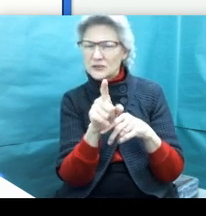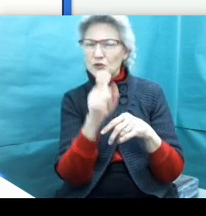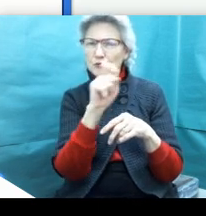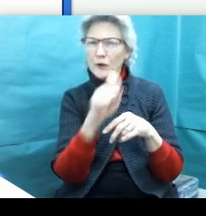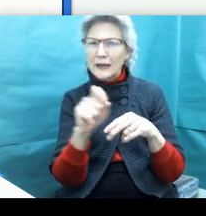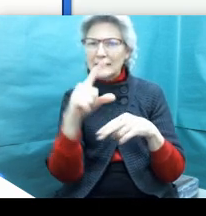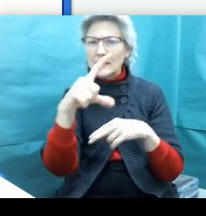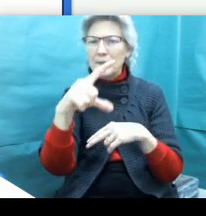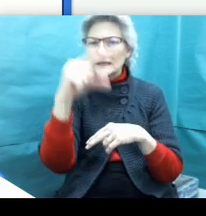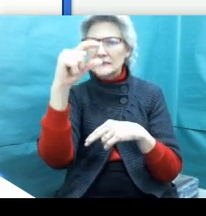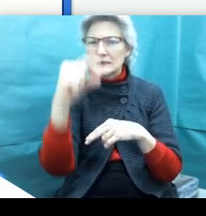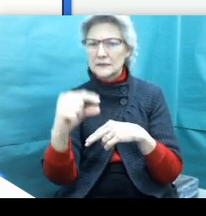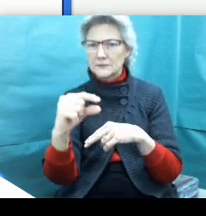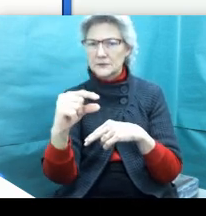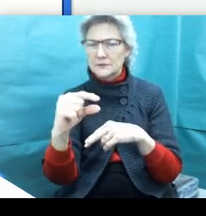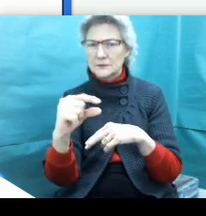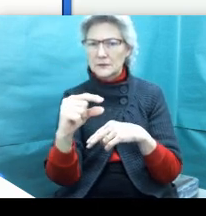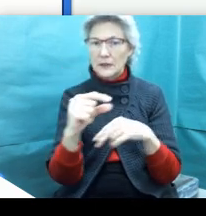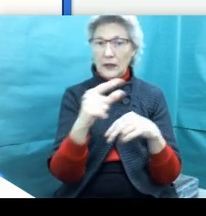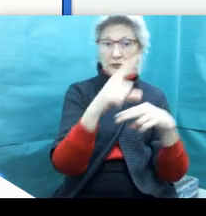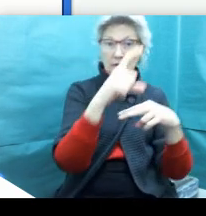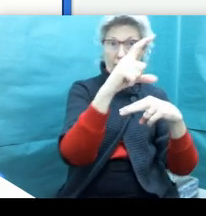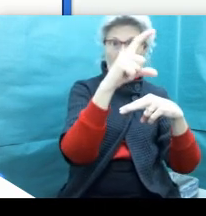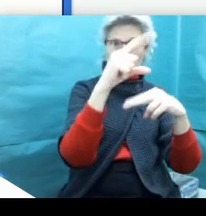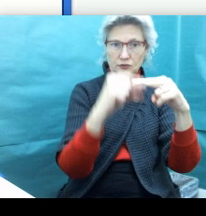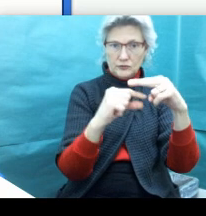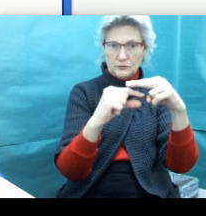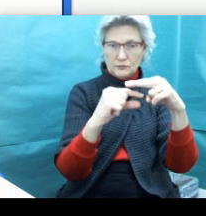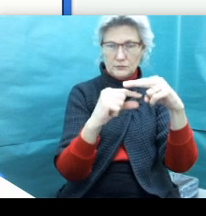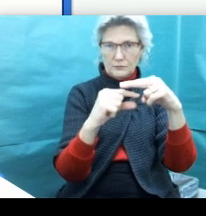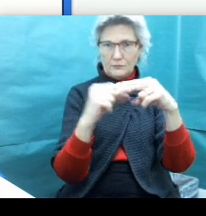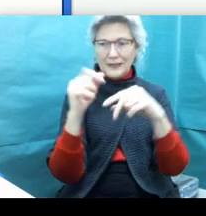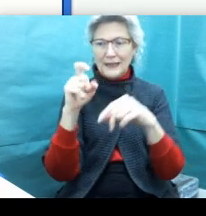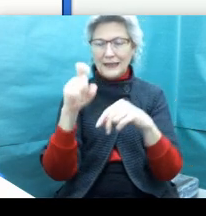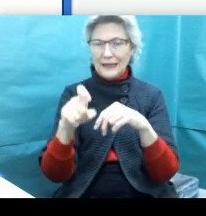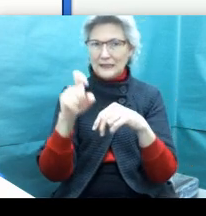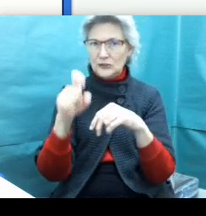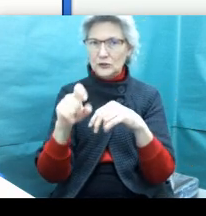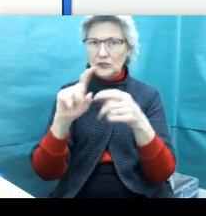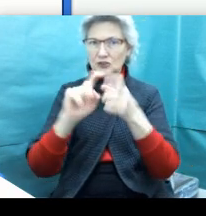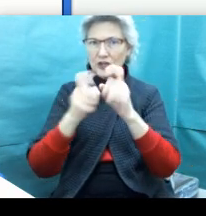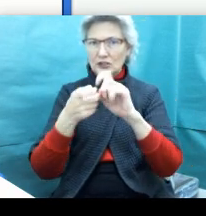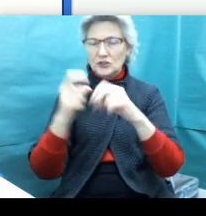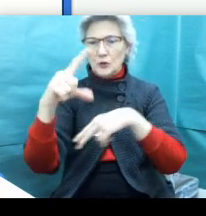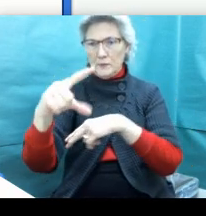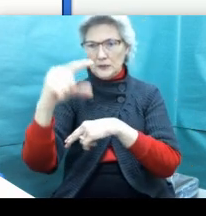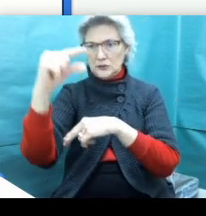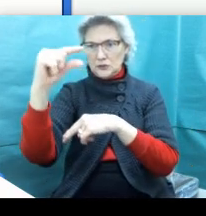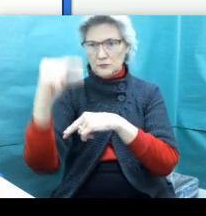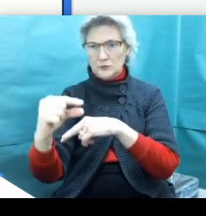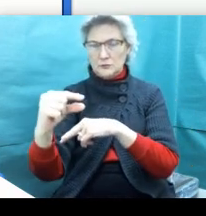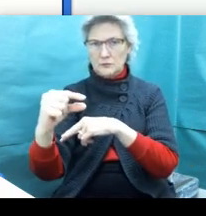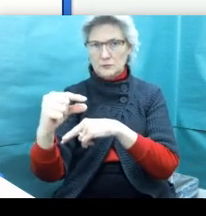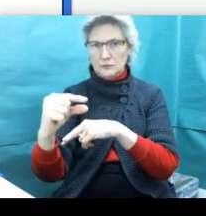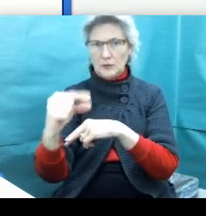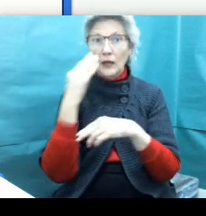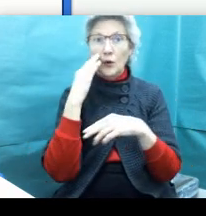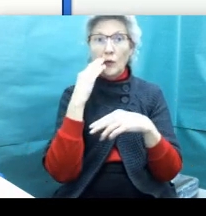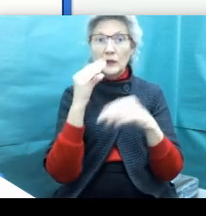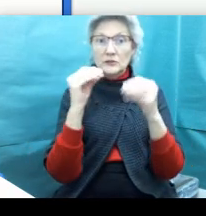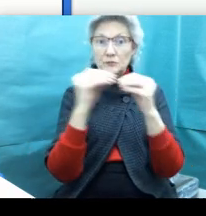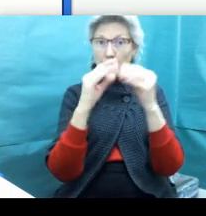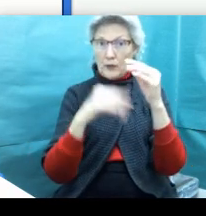number. So here I have it written as a fraction greater than 1. So now I need to turn this into a mixed number. I know that it's greater